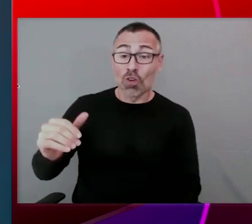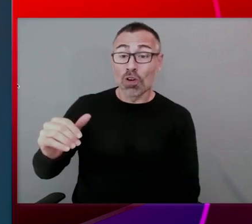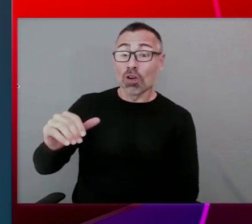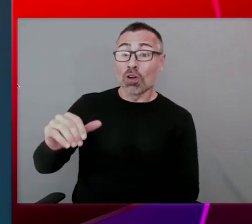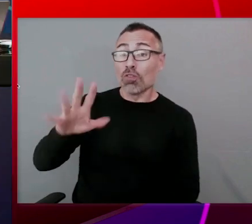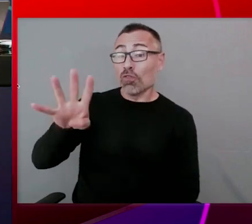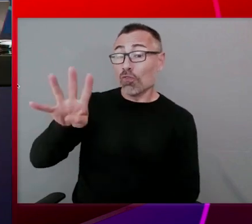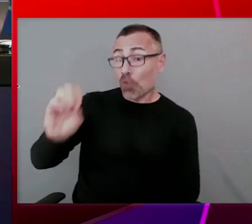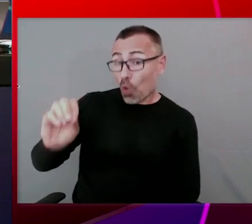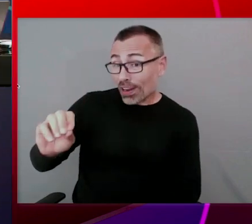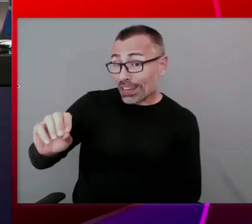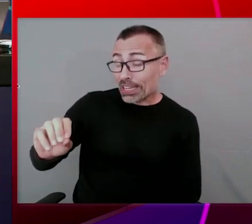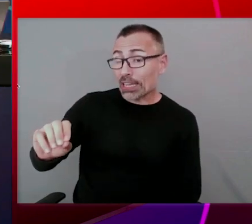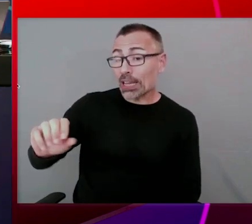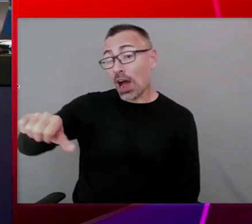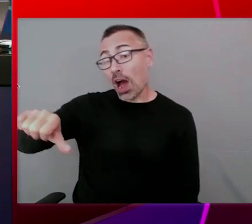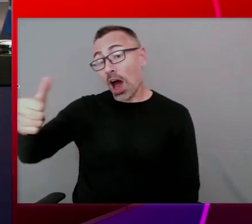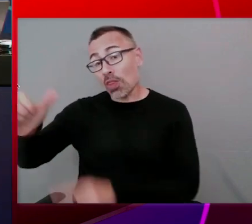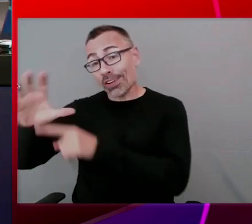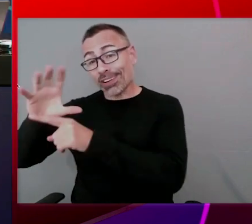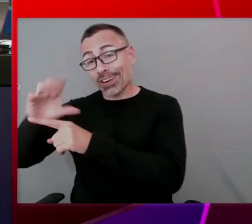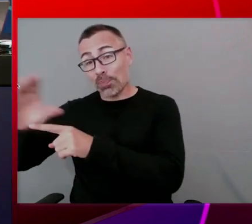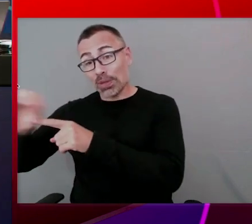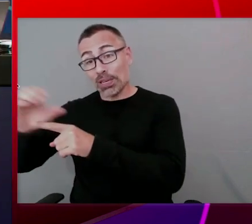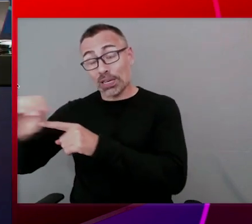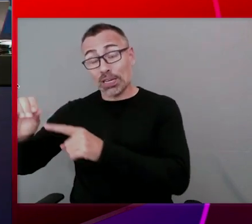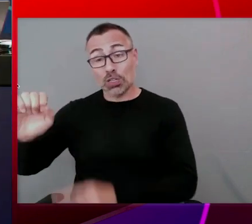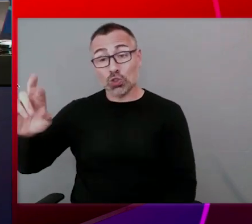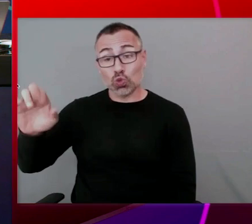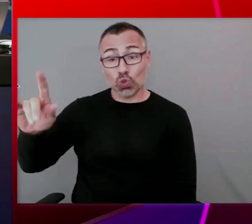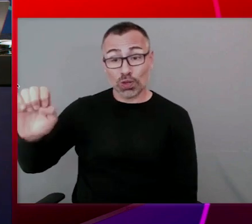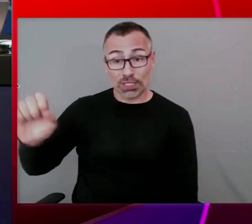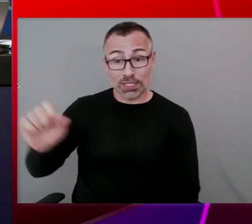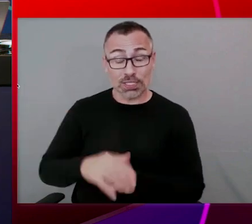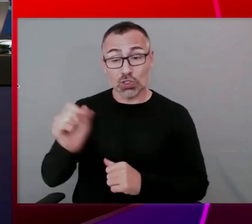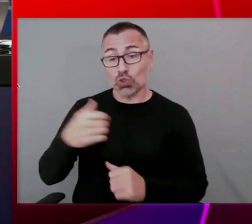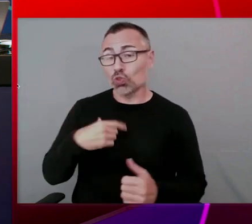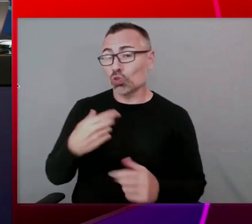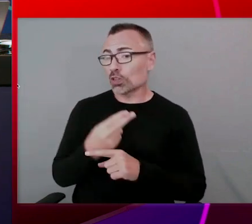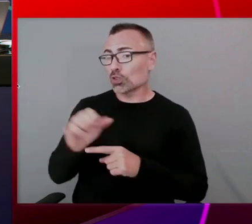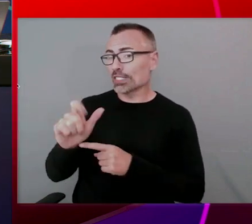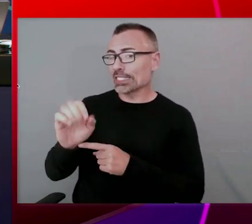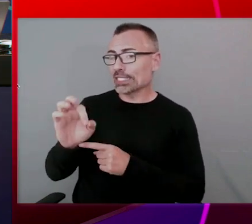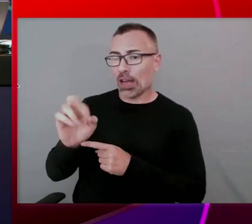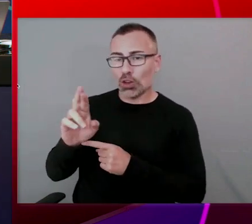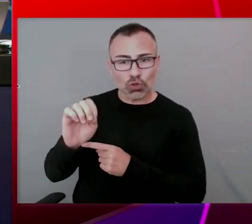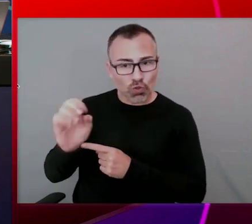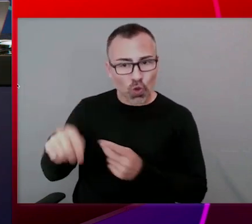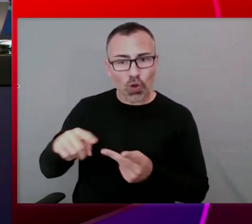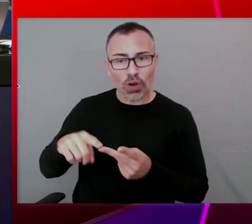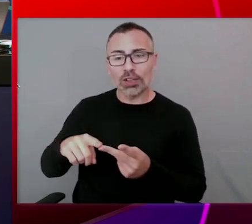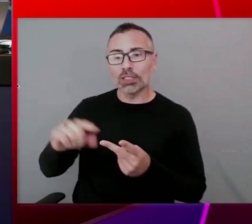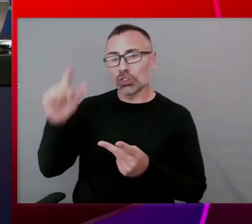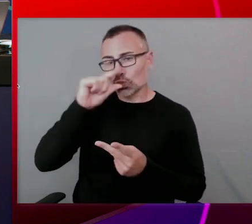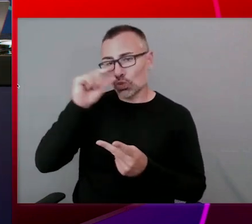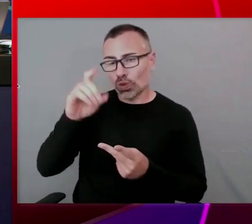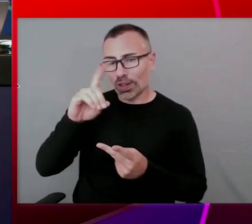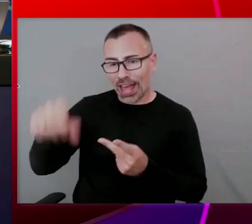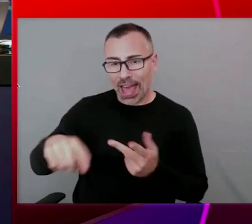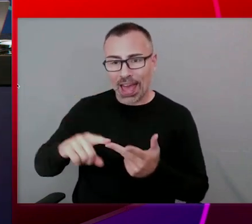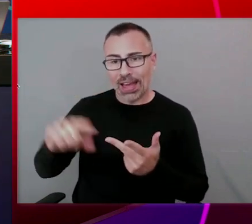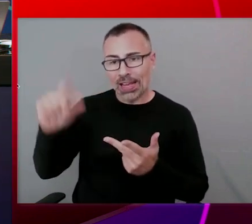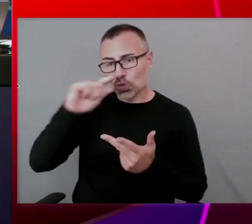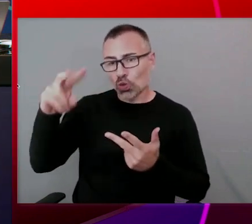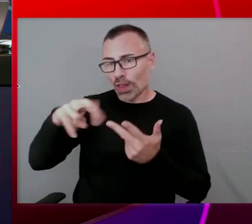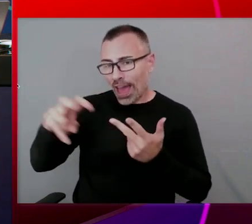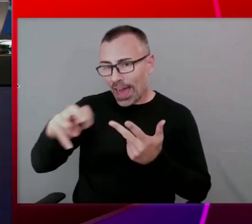that's important. So you can bring in data from Salesforce, from Google Ads, Google Analytics, SAP, and more, right?